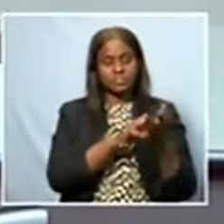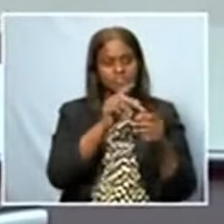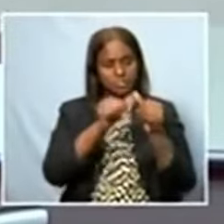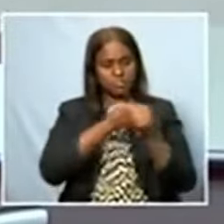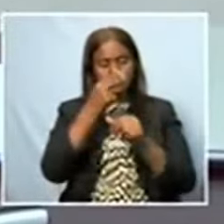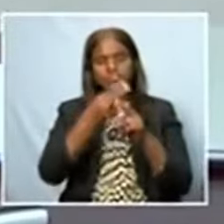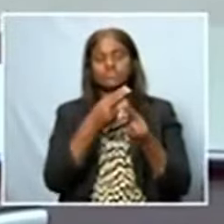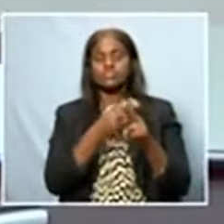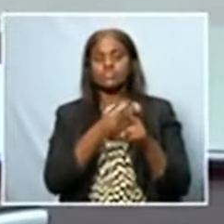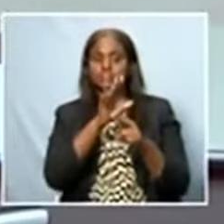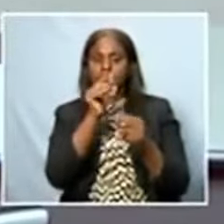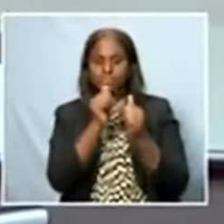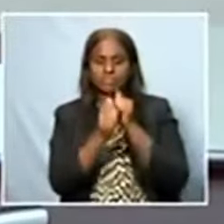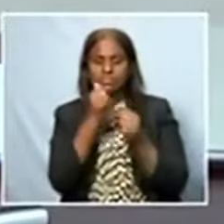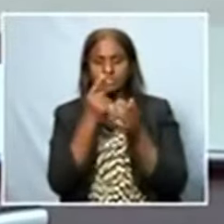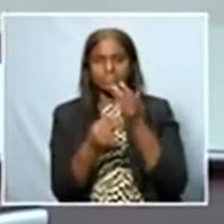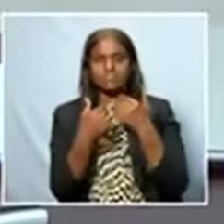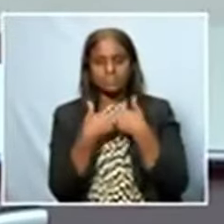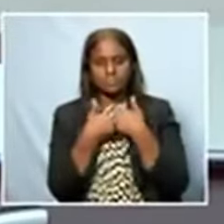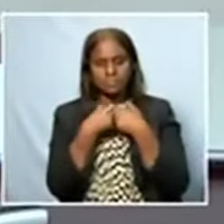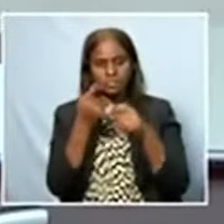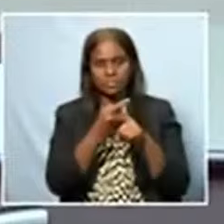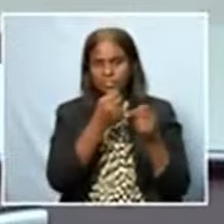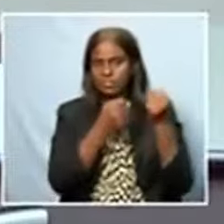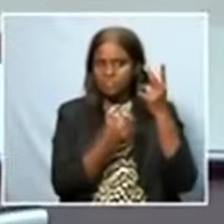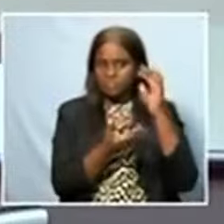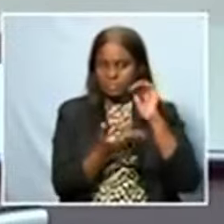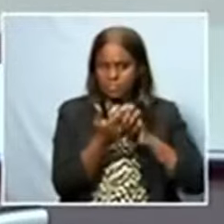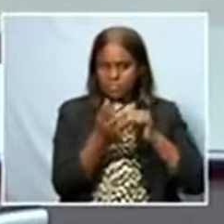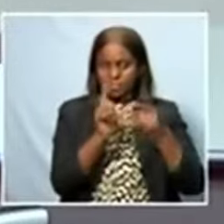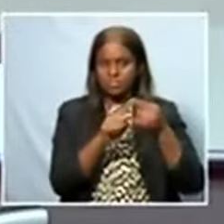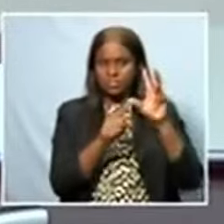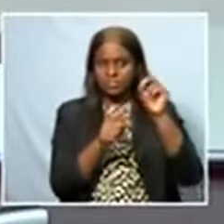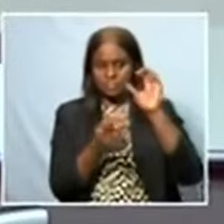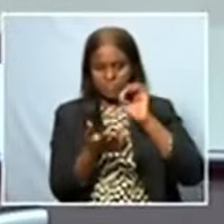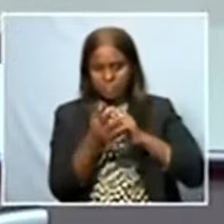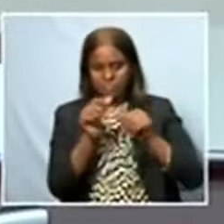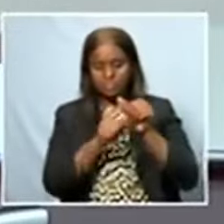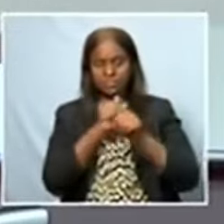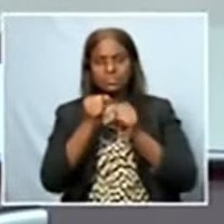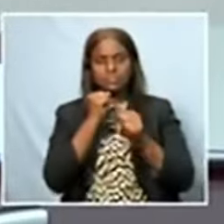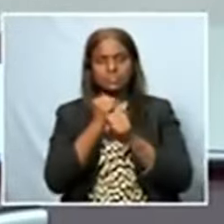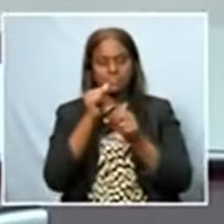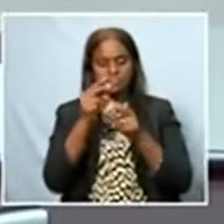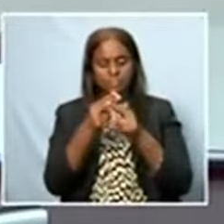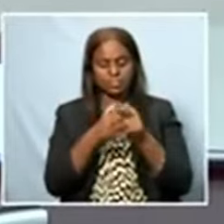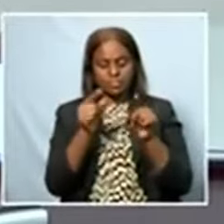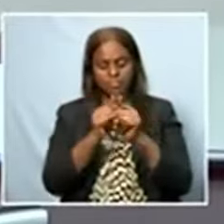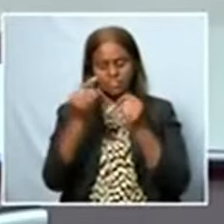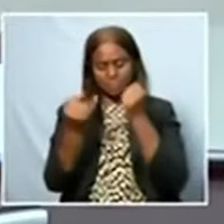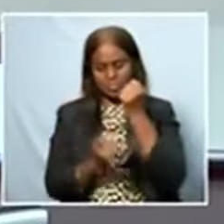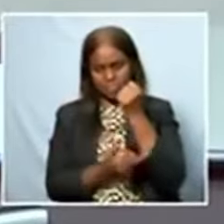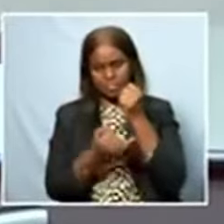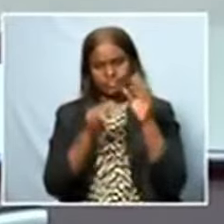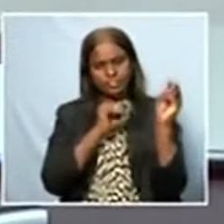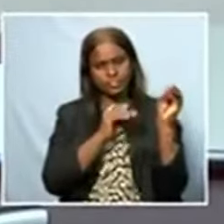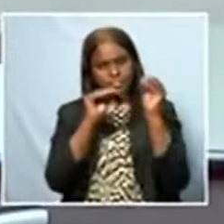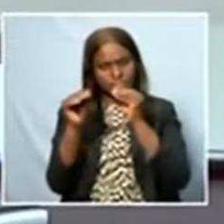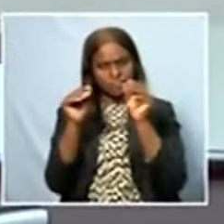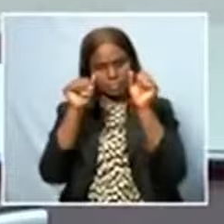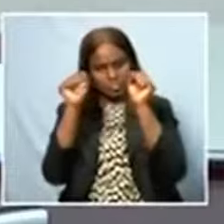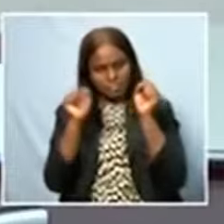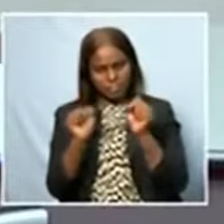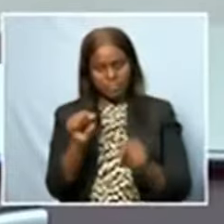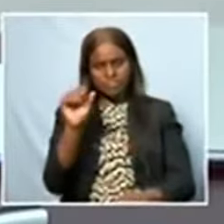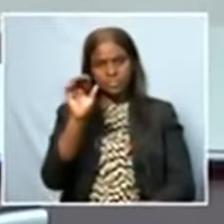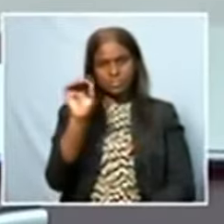month. That's from 12,000 to 30,000 per month, and introduces a graduated rate structure of